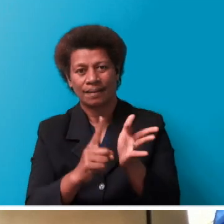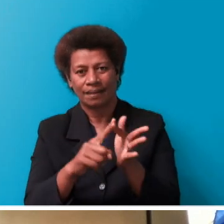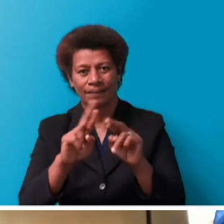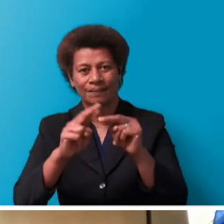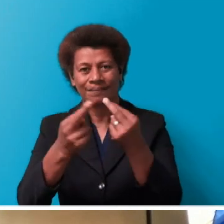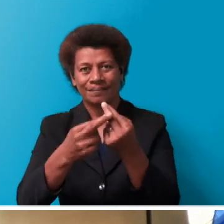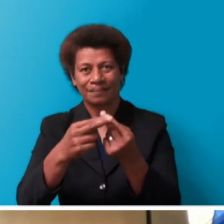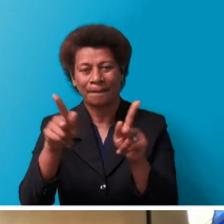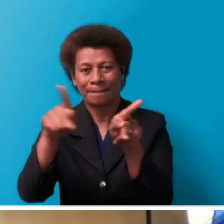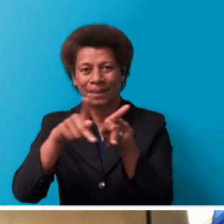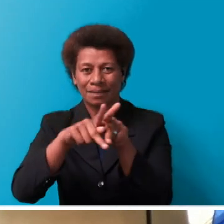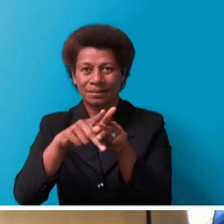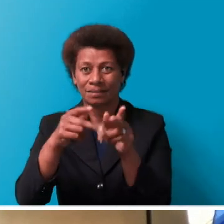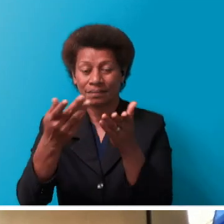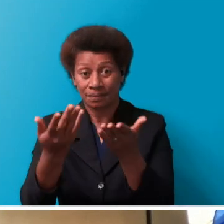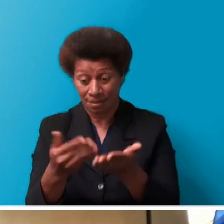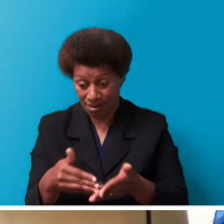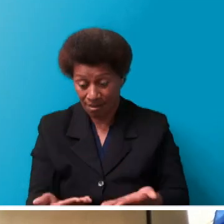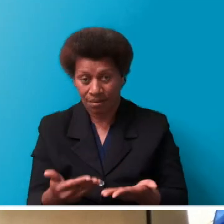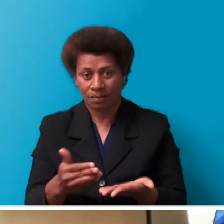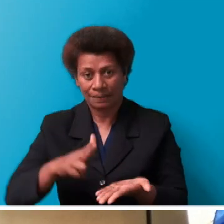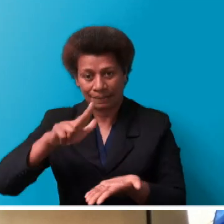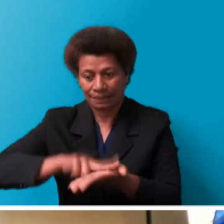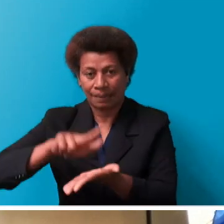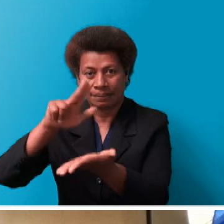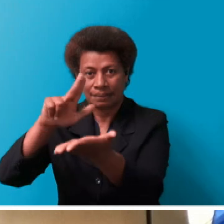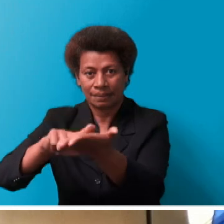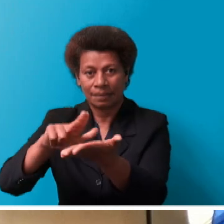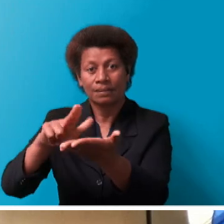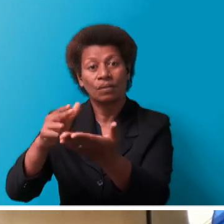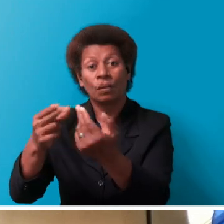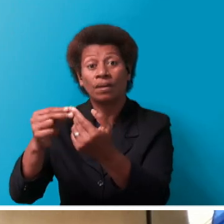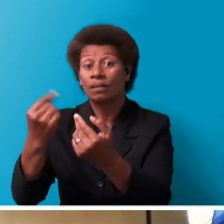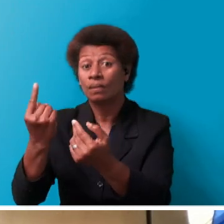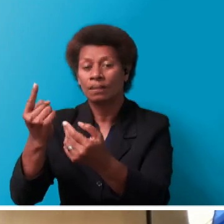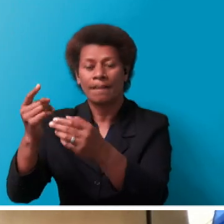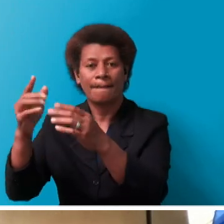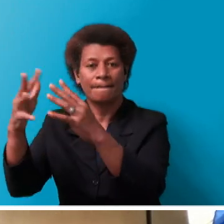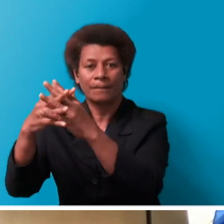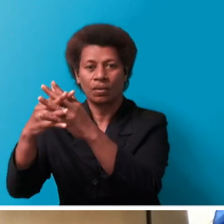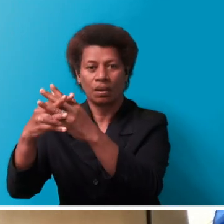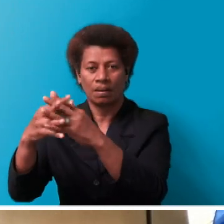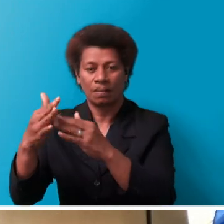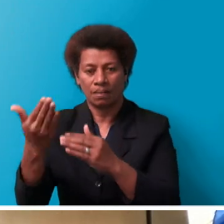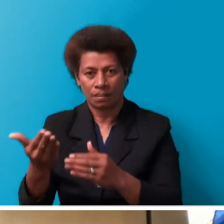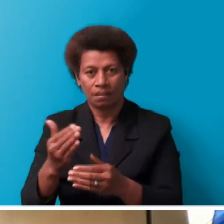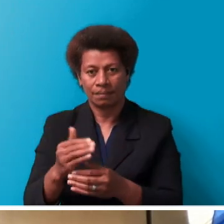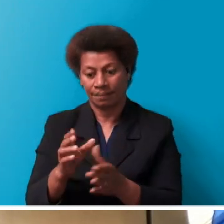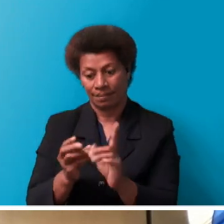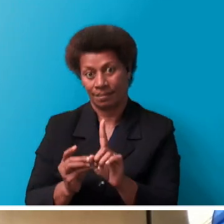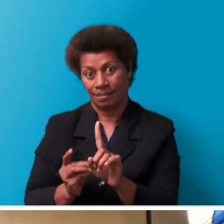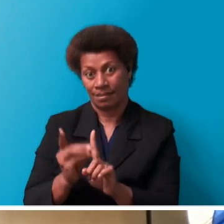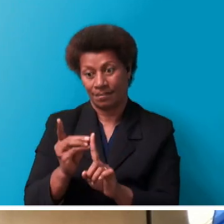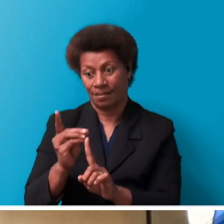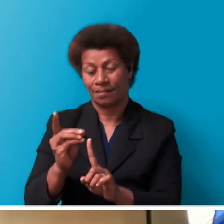stages of signing a status of forces agreement with the United States of America, and we have developed a new and